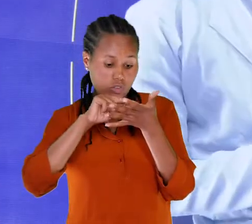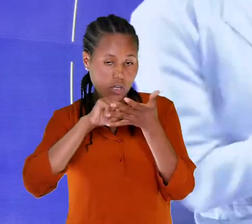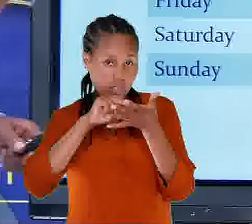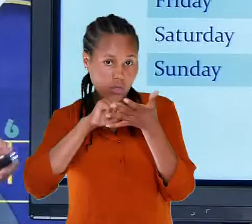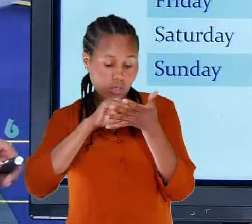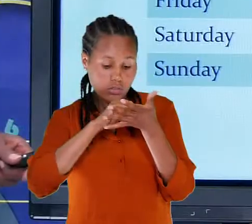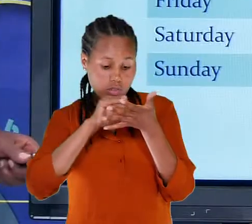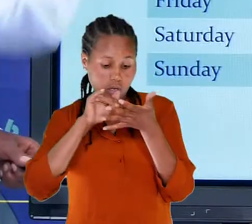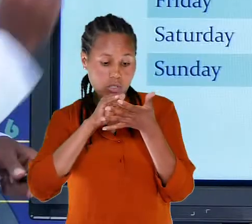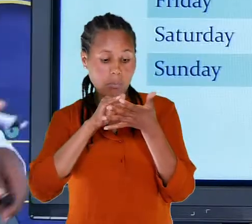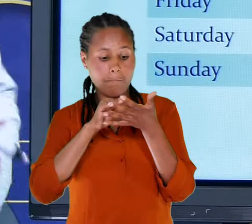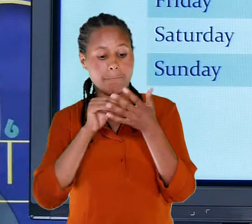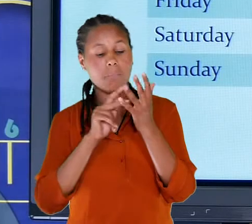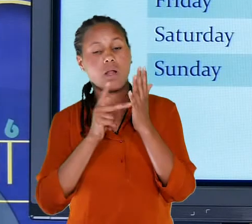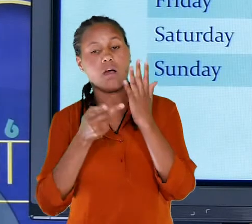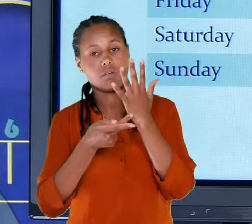plan.